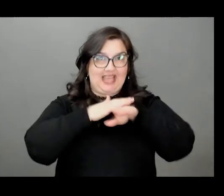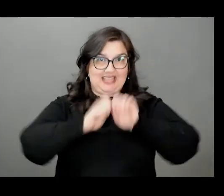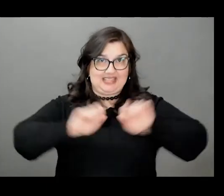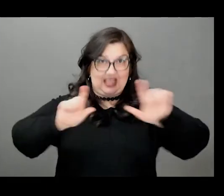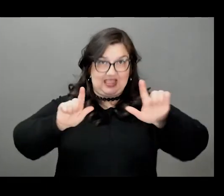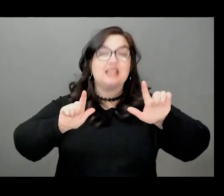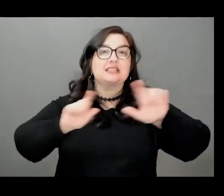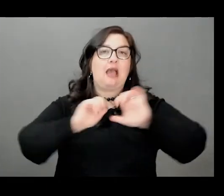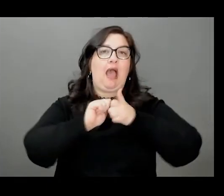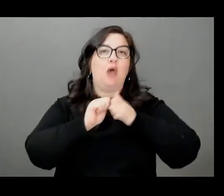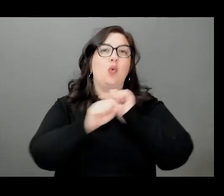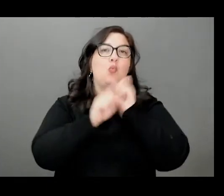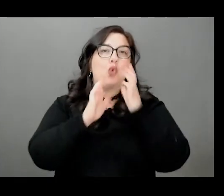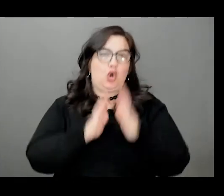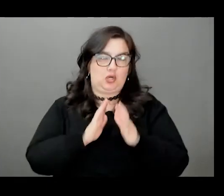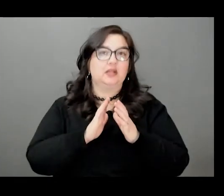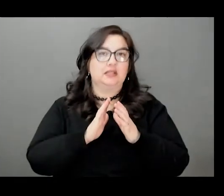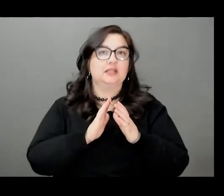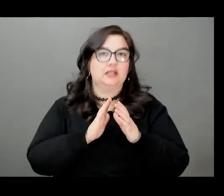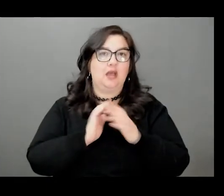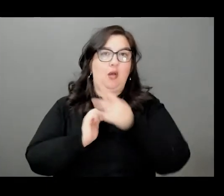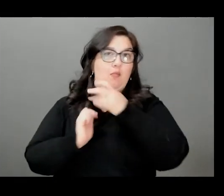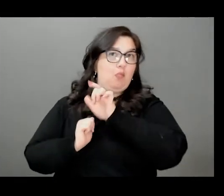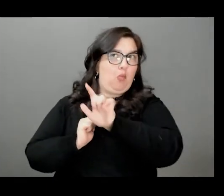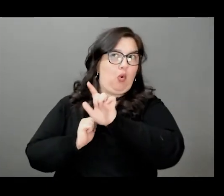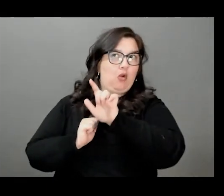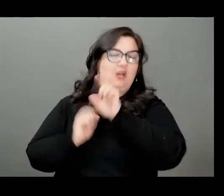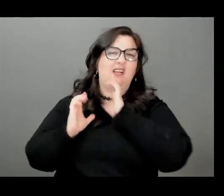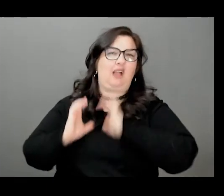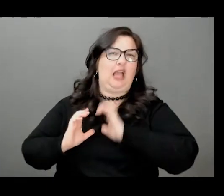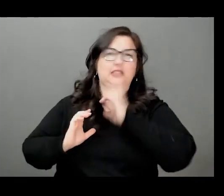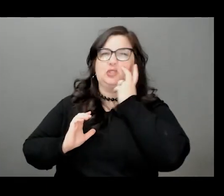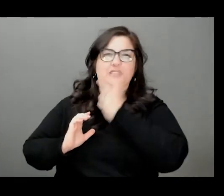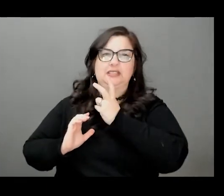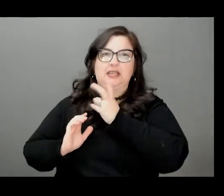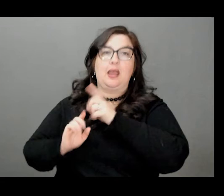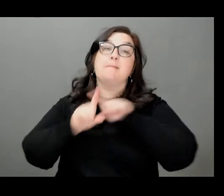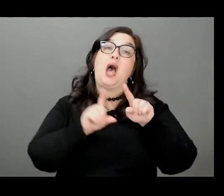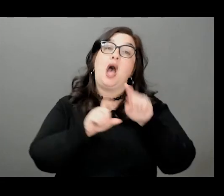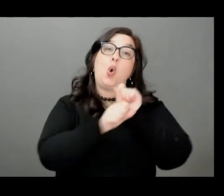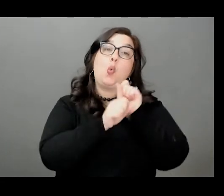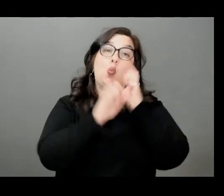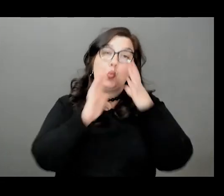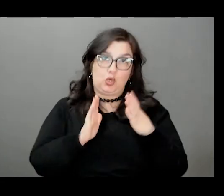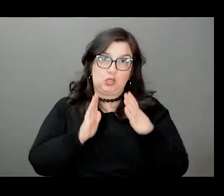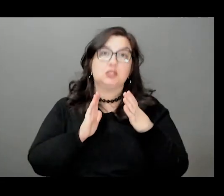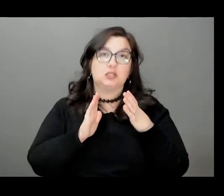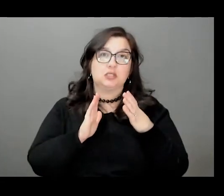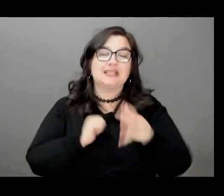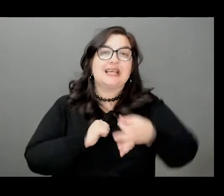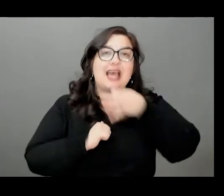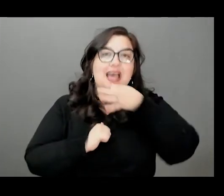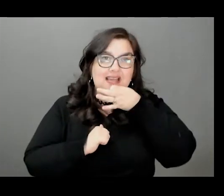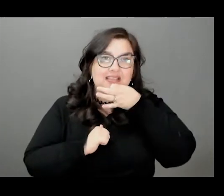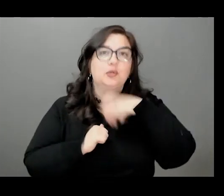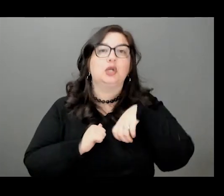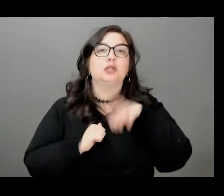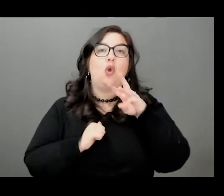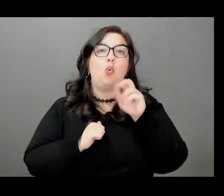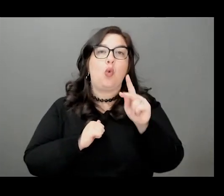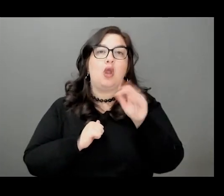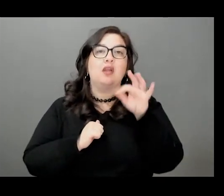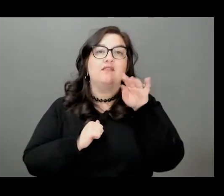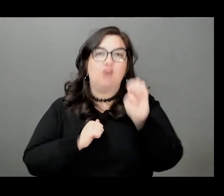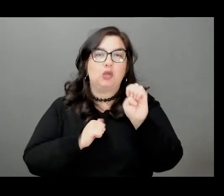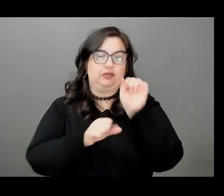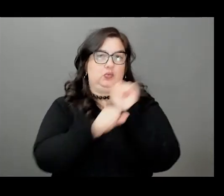now I will act as a worker who will label this data set. So I'll move to the portal, which the customer doesn't see, but the workers